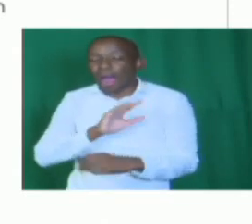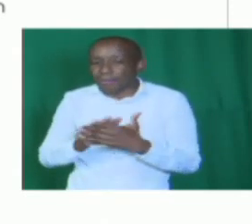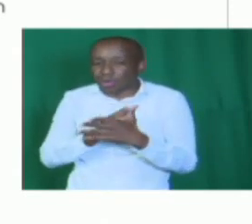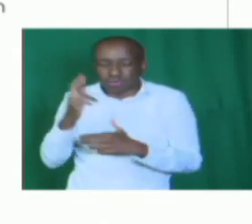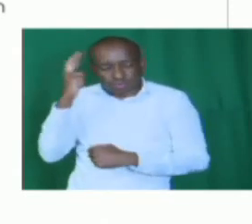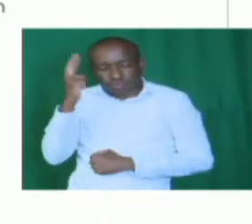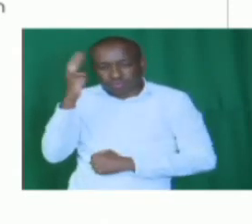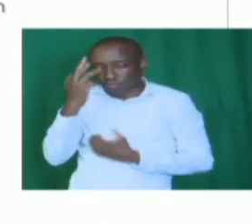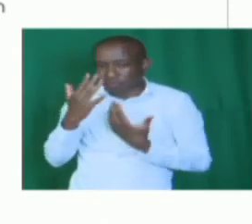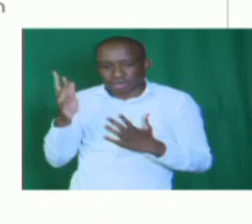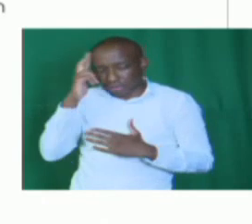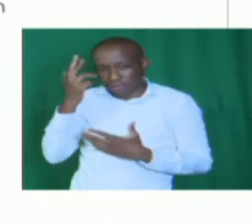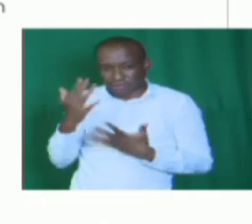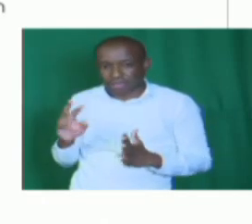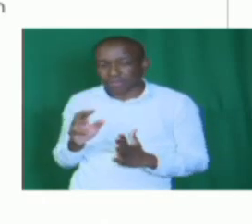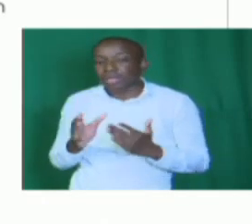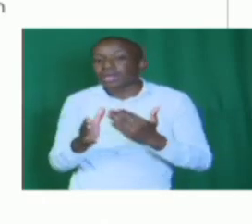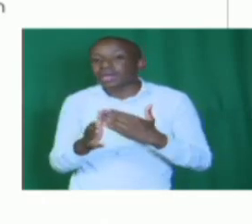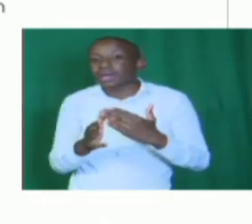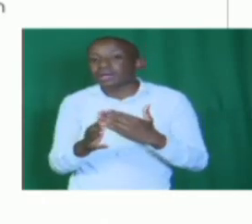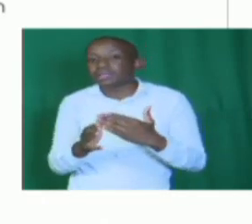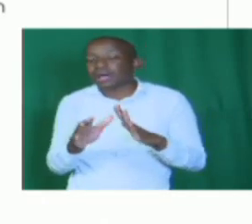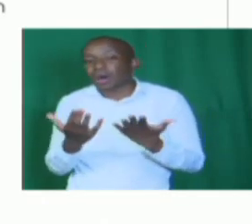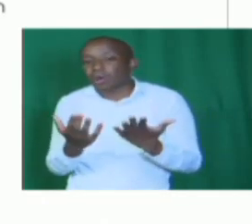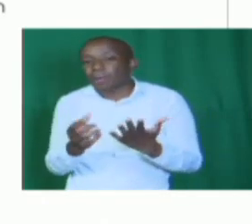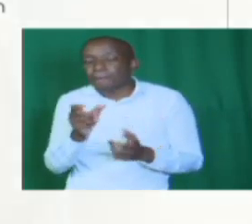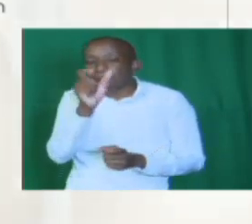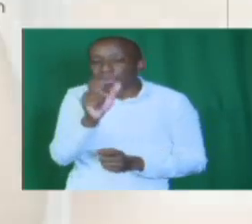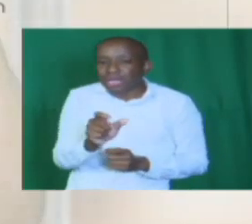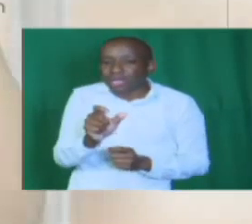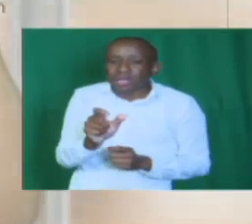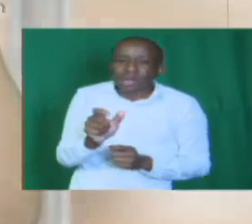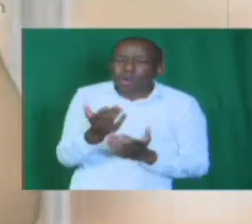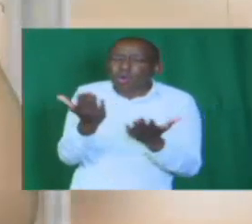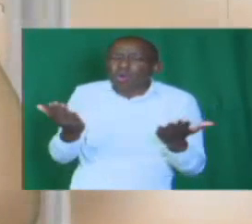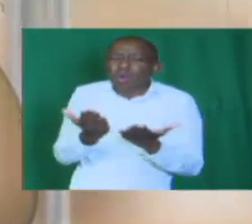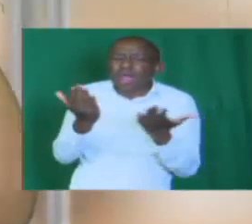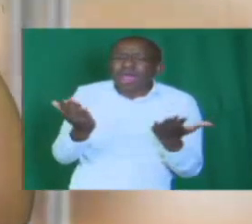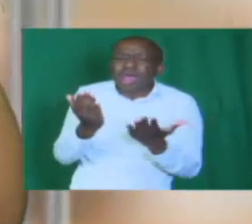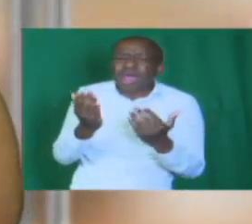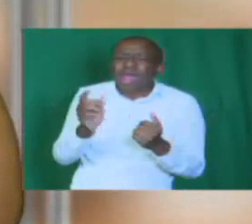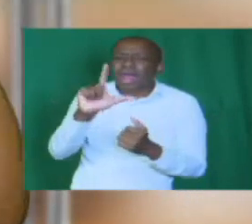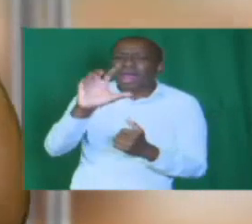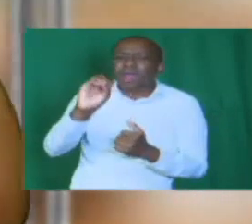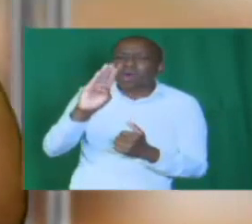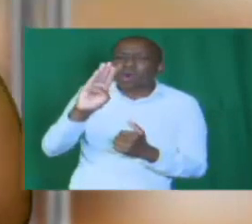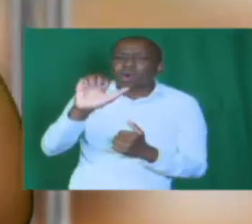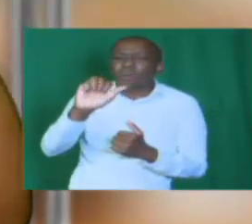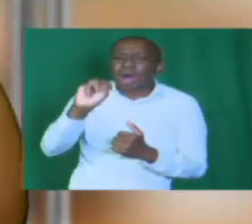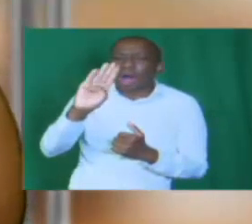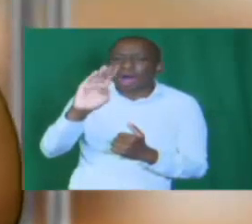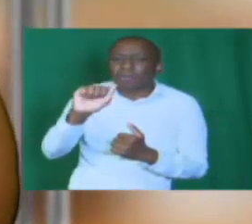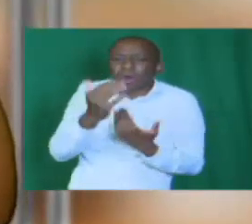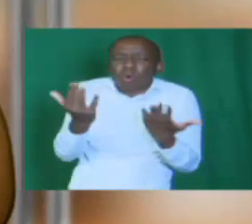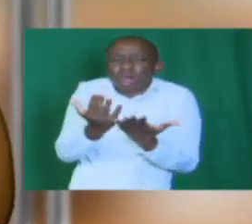questions. If I may make an example, somebody asks you where Lobamba is located. Then in